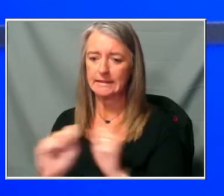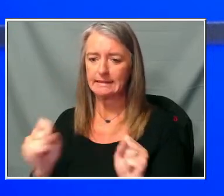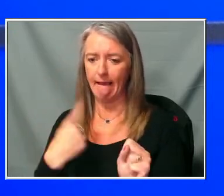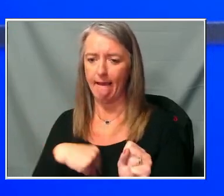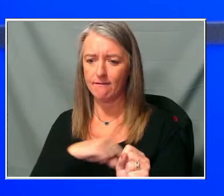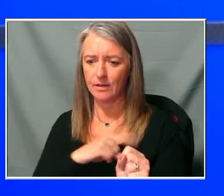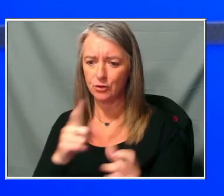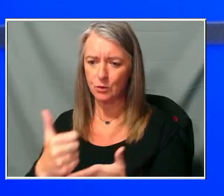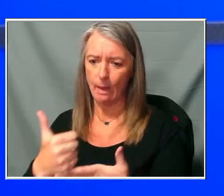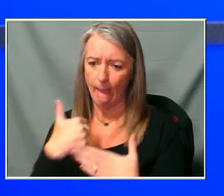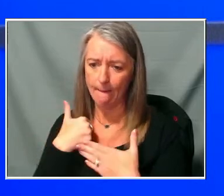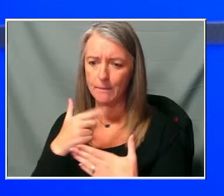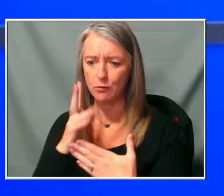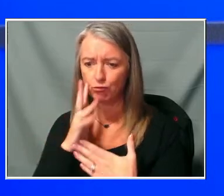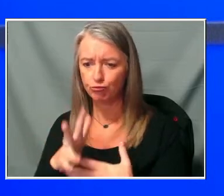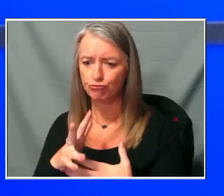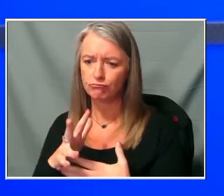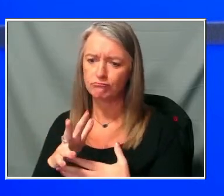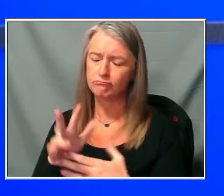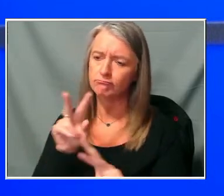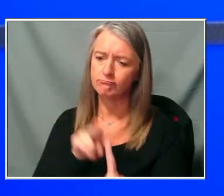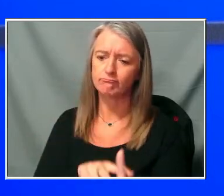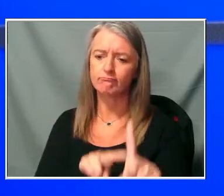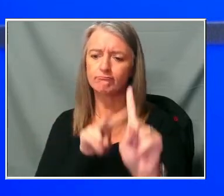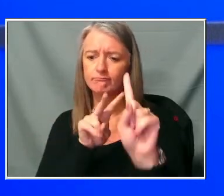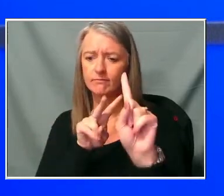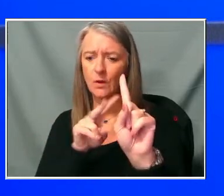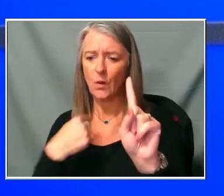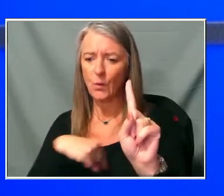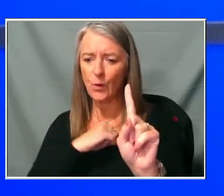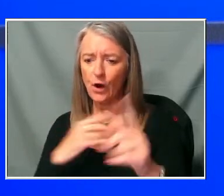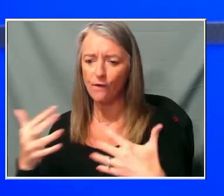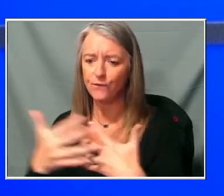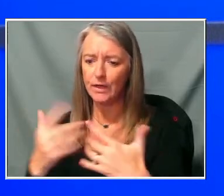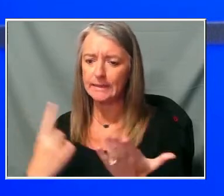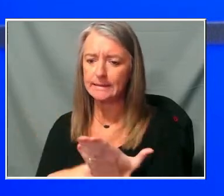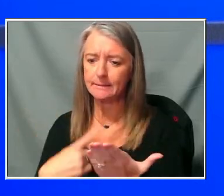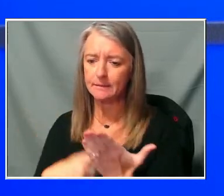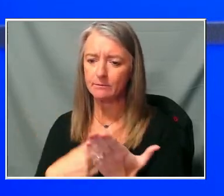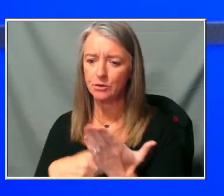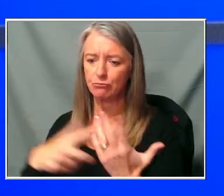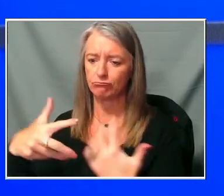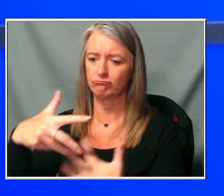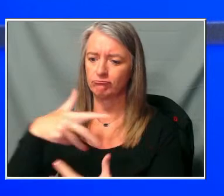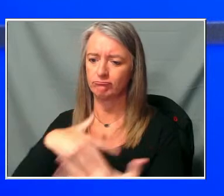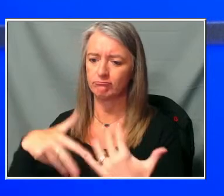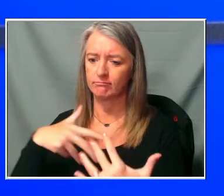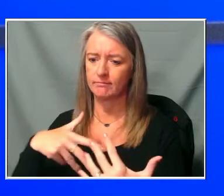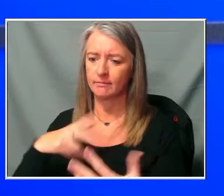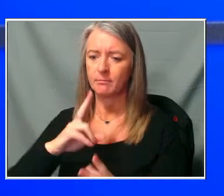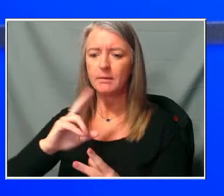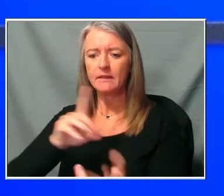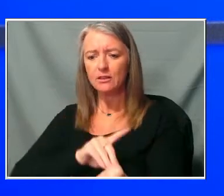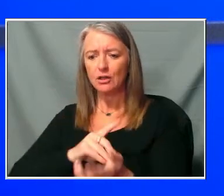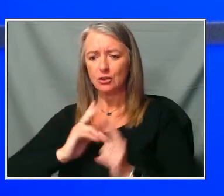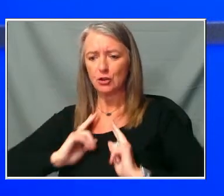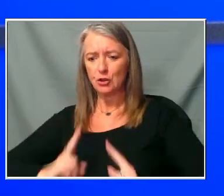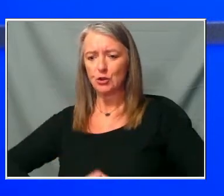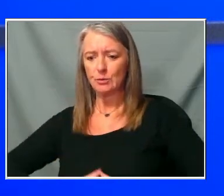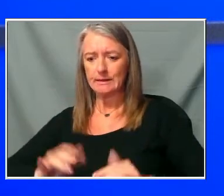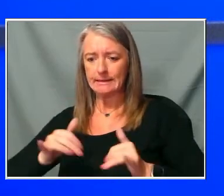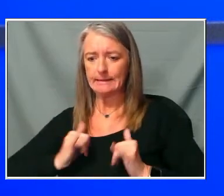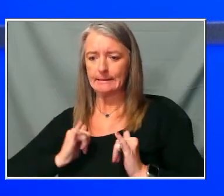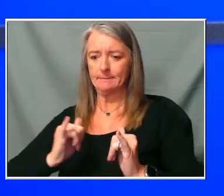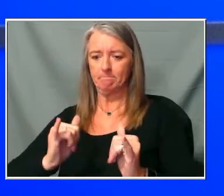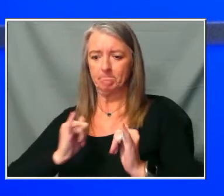help me. You know, when we put them so high up that we're afraid sometimes to interact, that they're human beings just like us. They're people just like